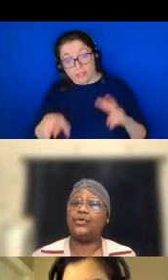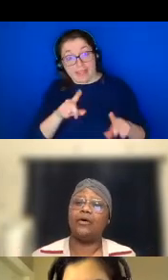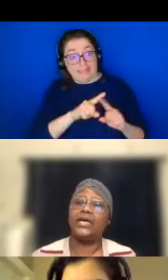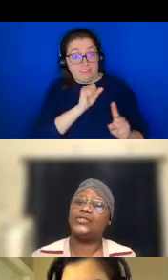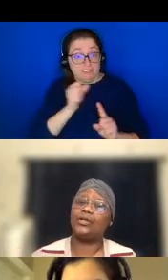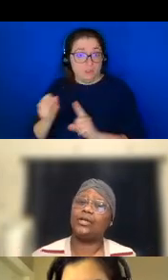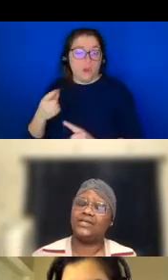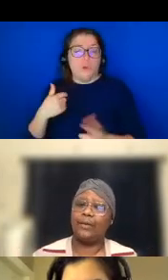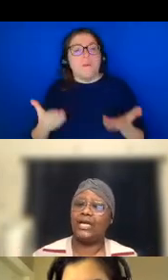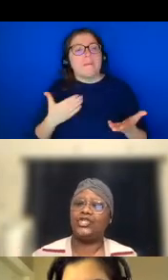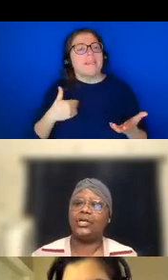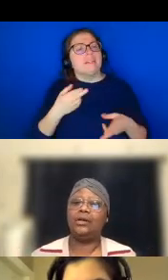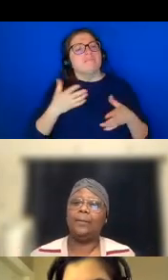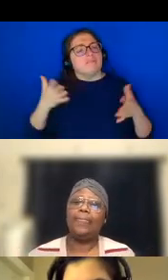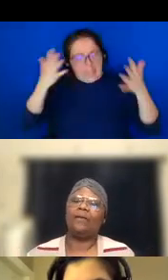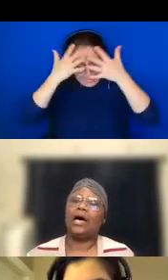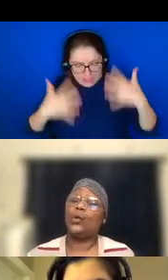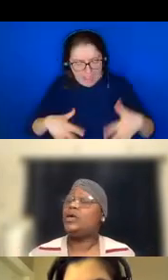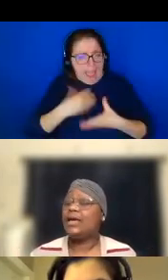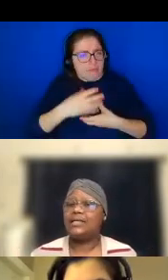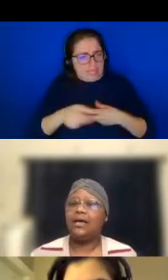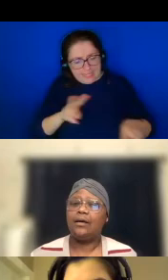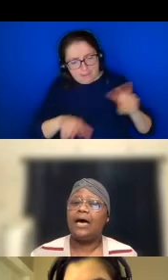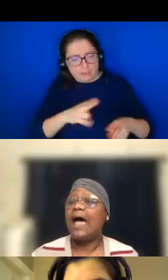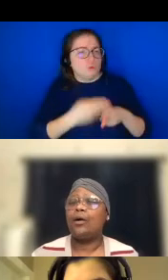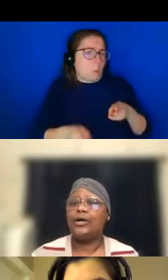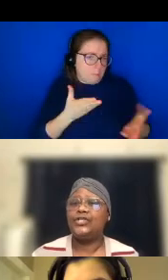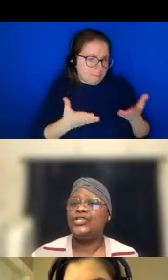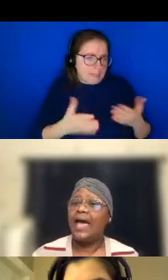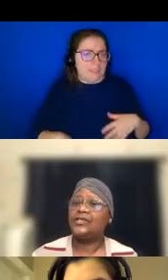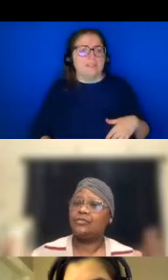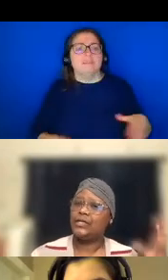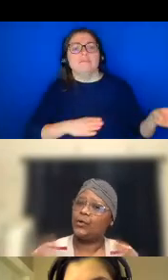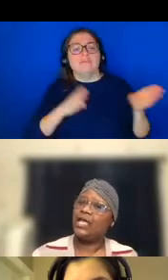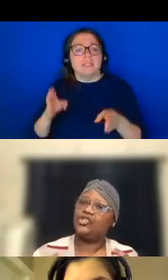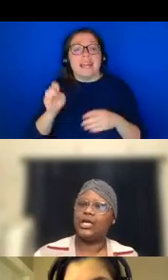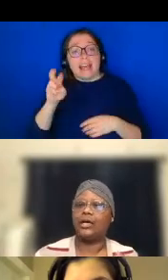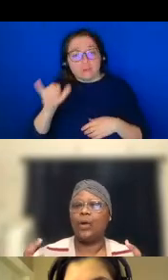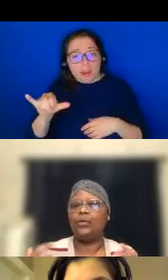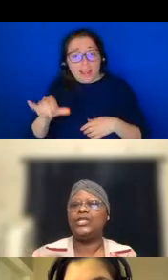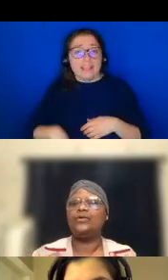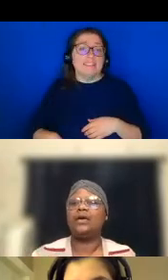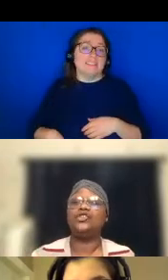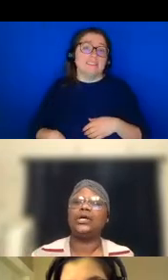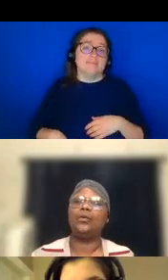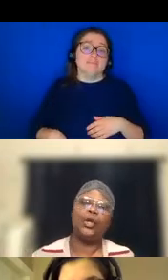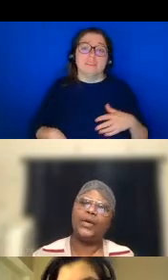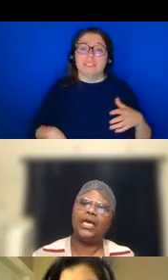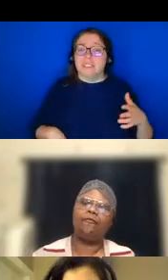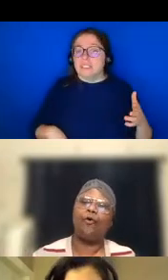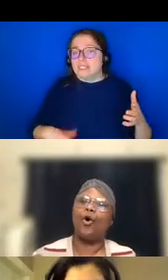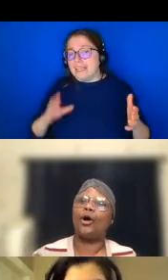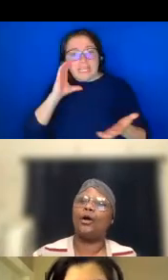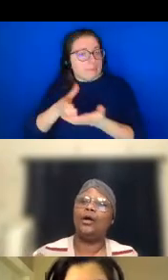do our external examination. We may take about an hour to do x-rays or imaging. And when we do imaging, we're